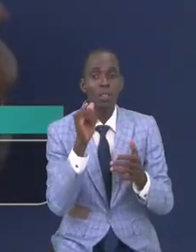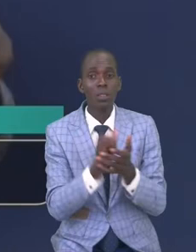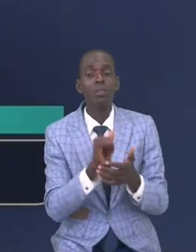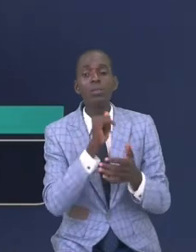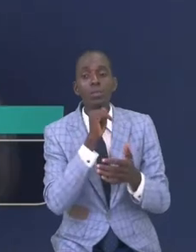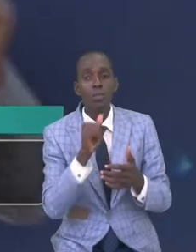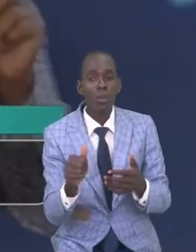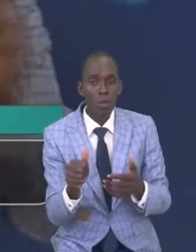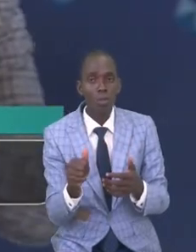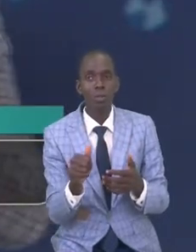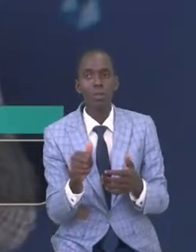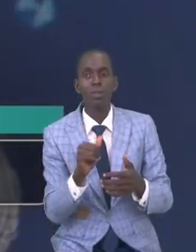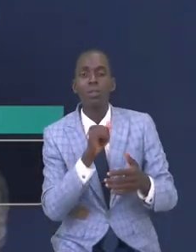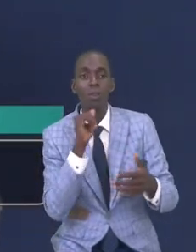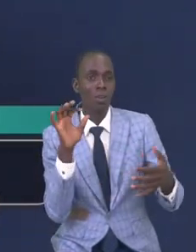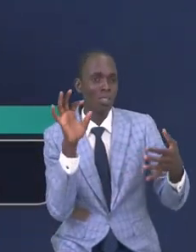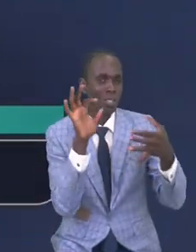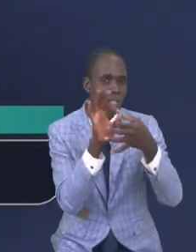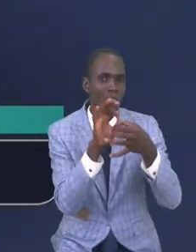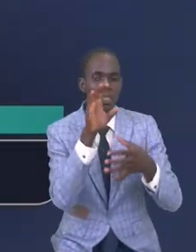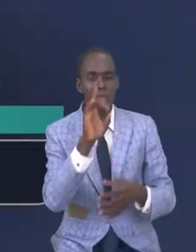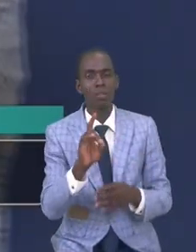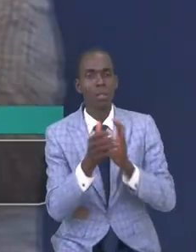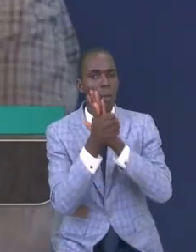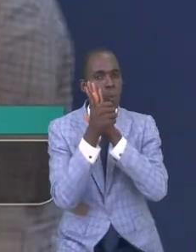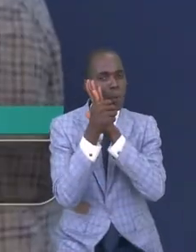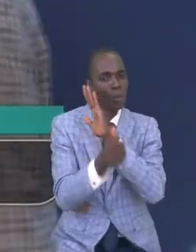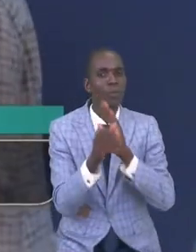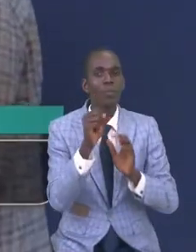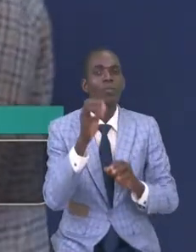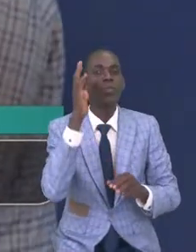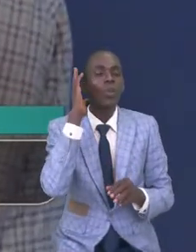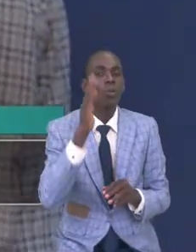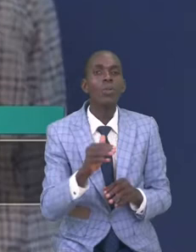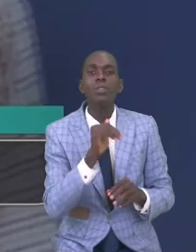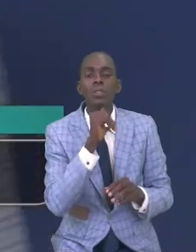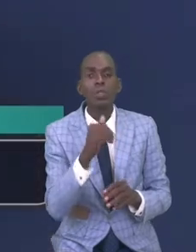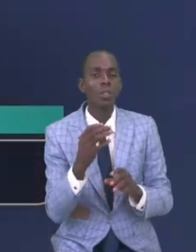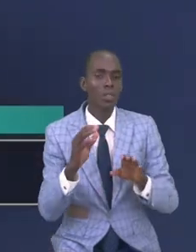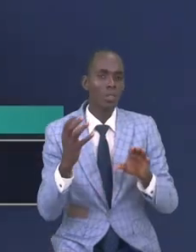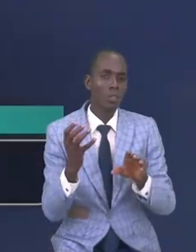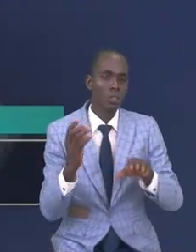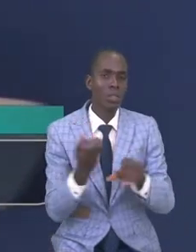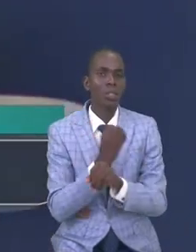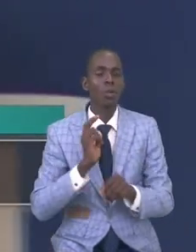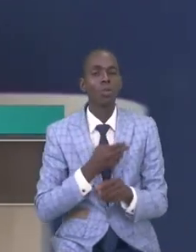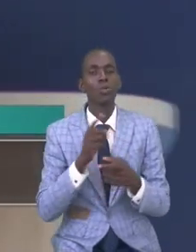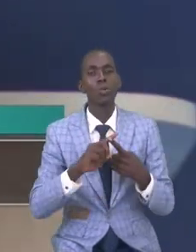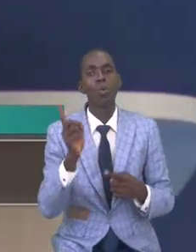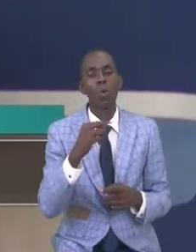unchanneled potential, unconnected potential, will not get us where we ought to